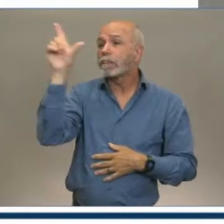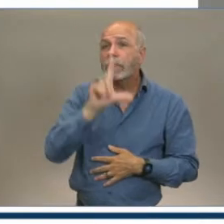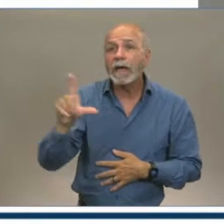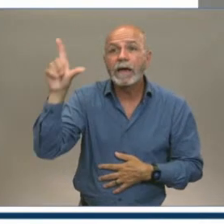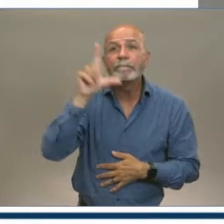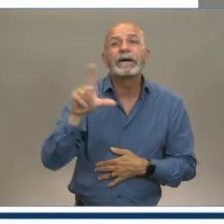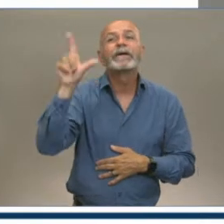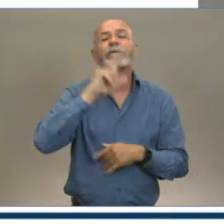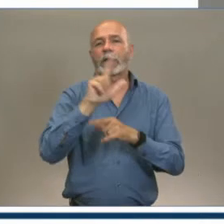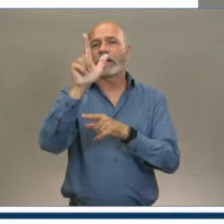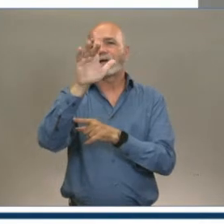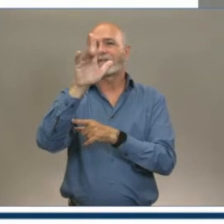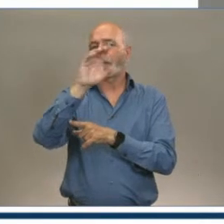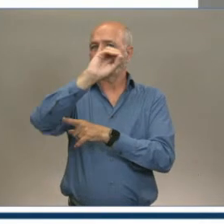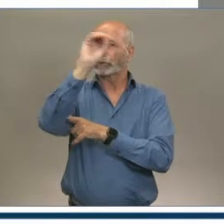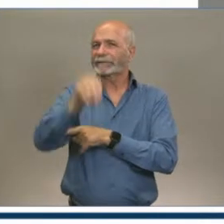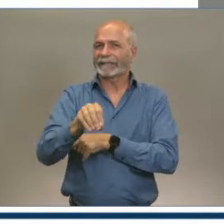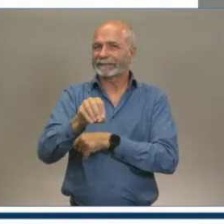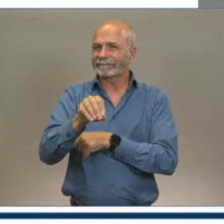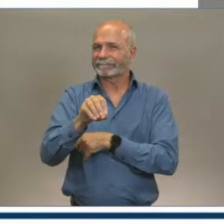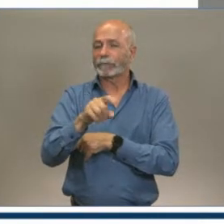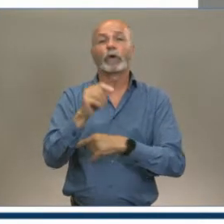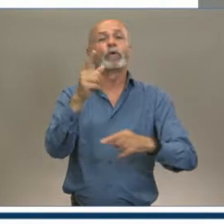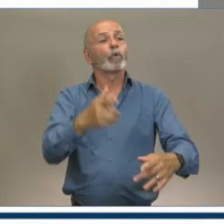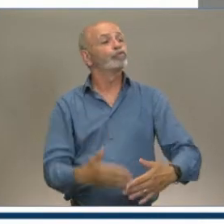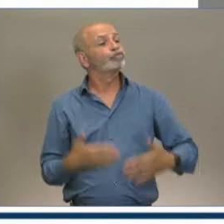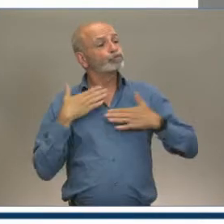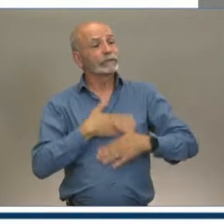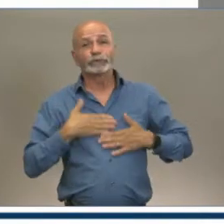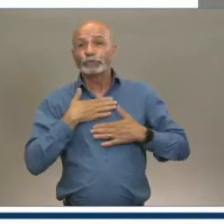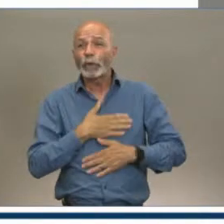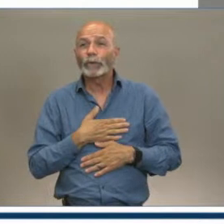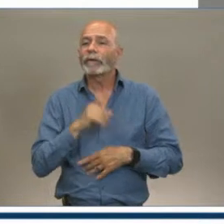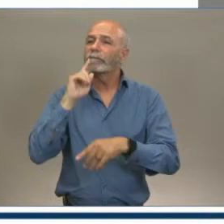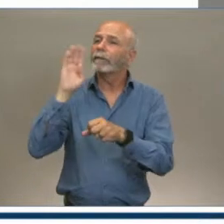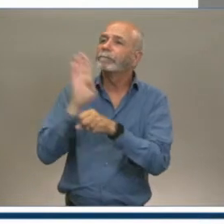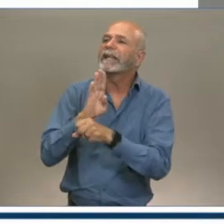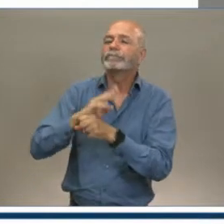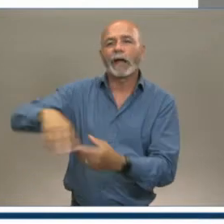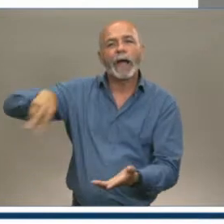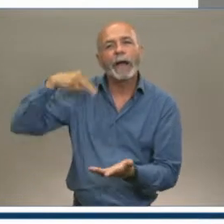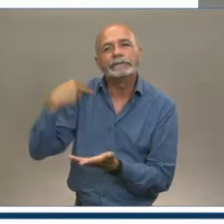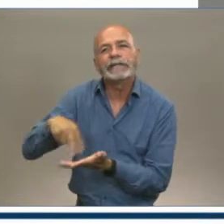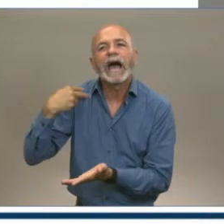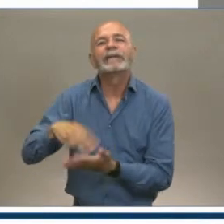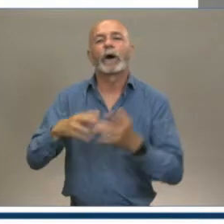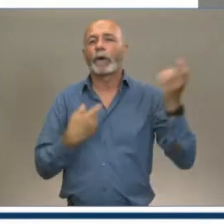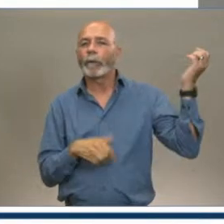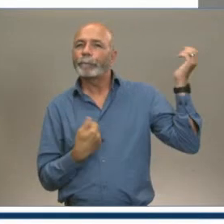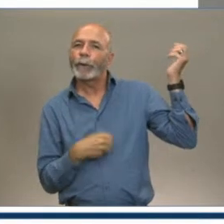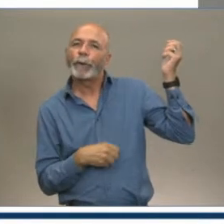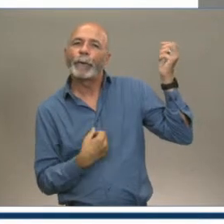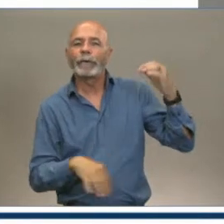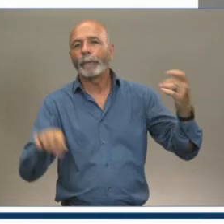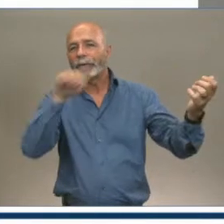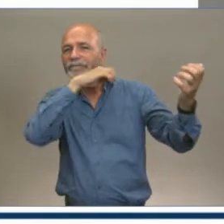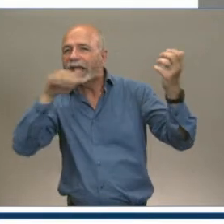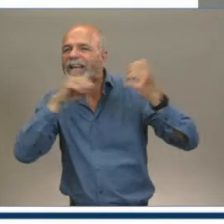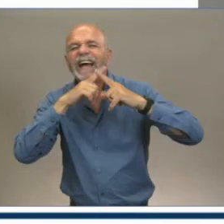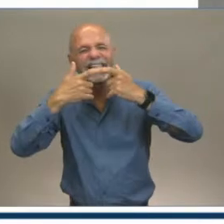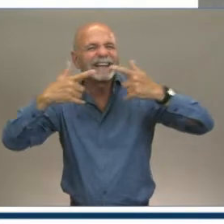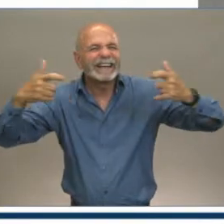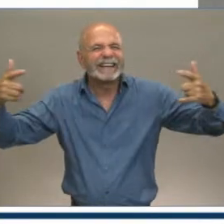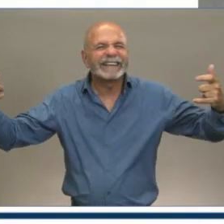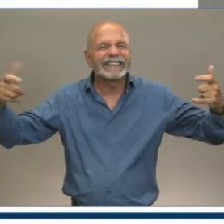25% capacity, as well as recreation and leisure businesses like dance classes, music lessons, escape rooms, and indoor play